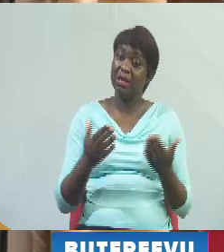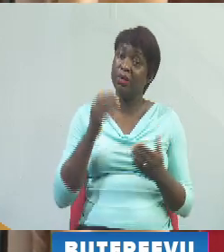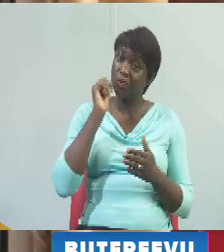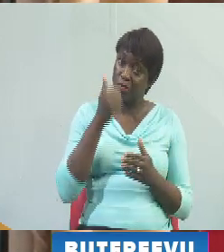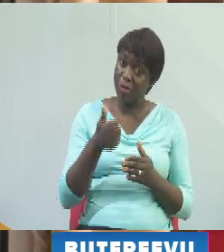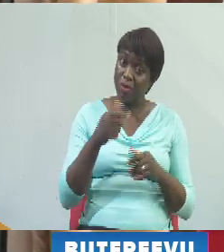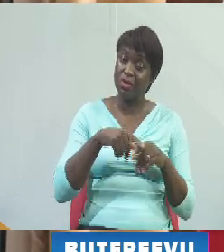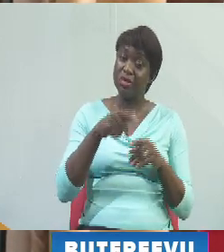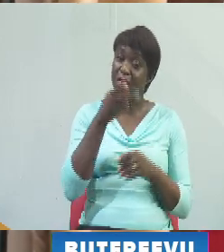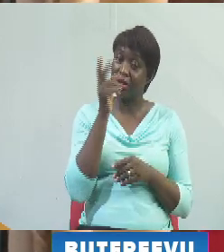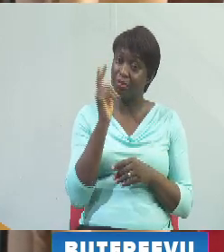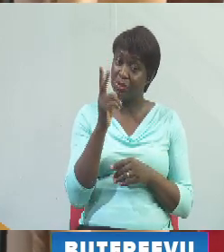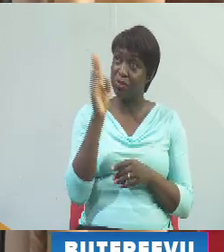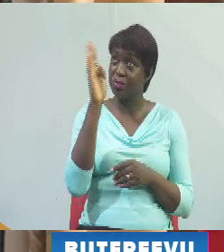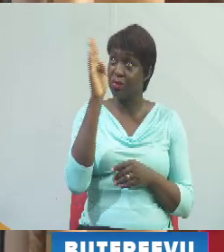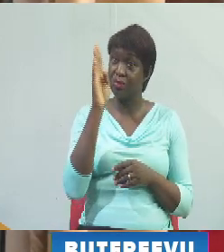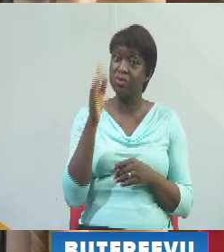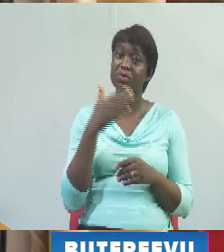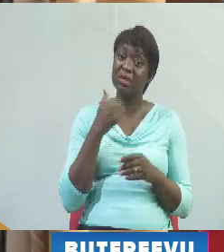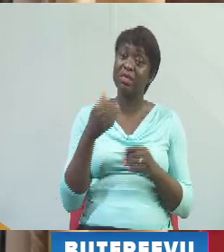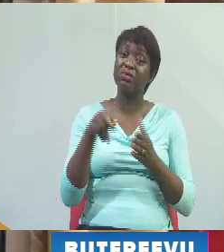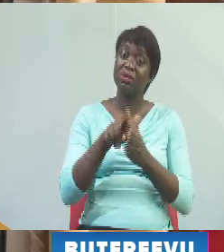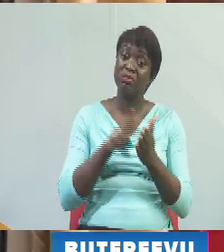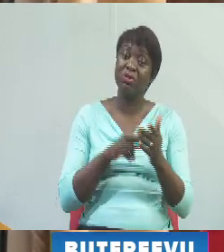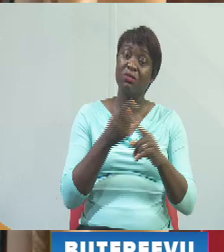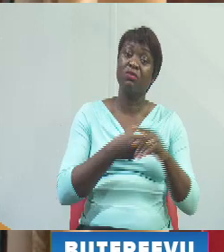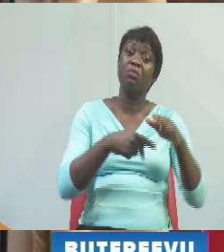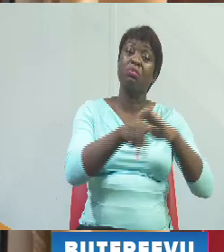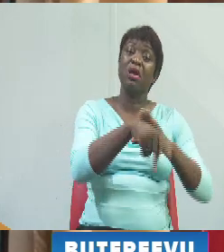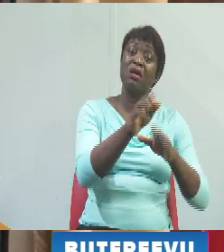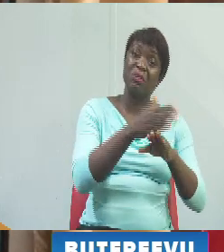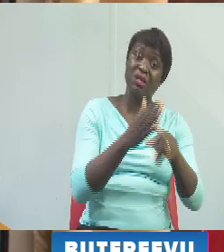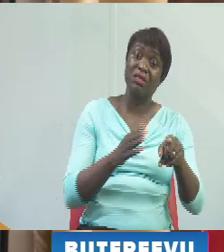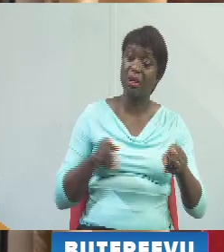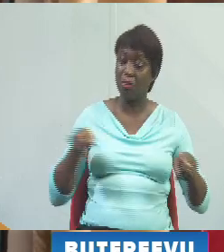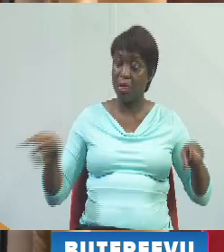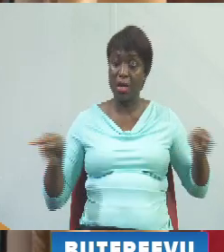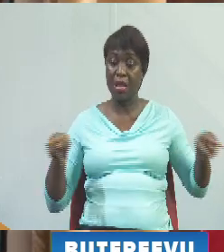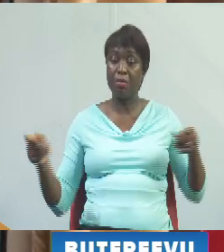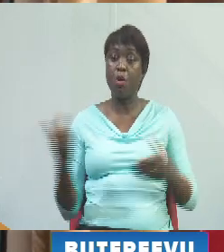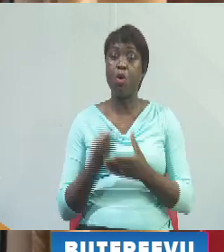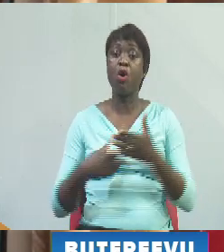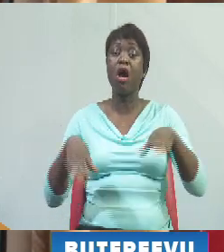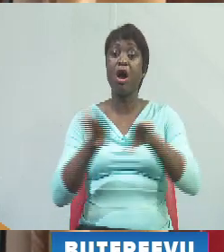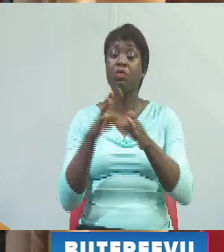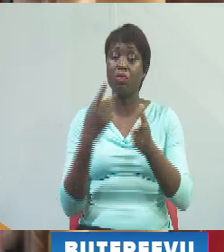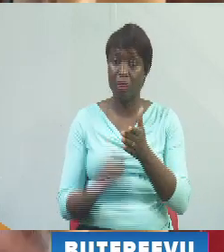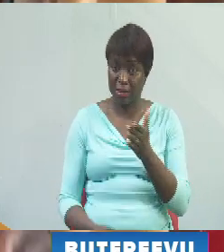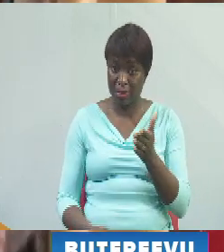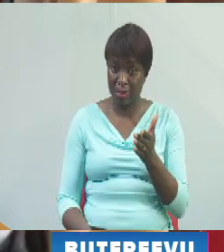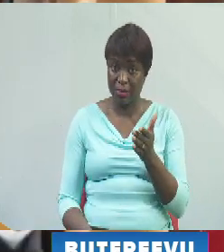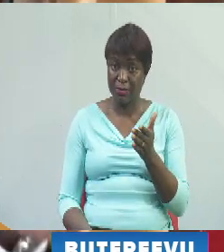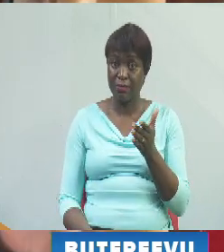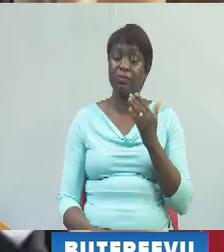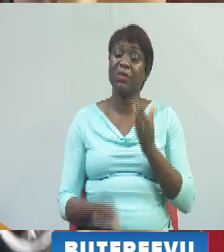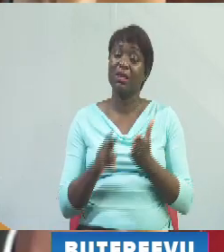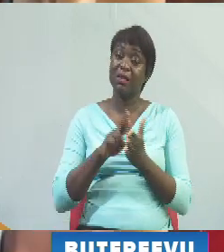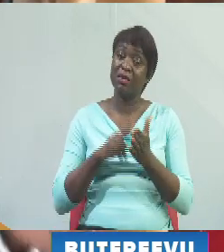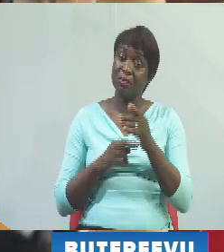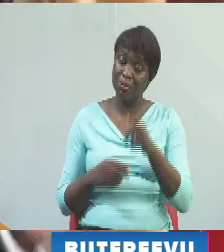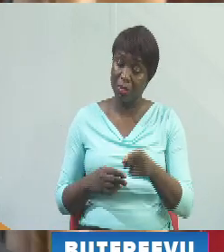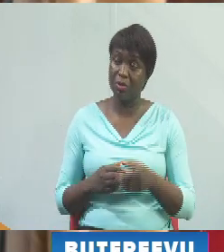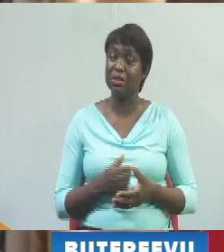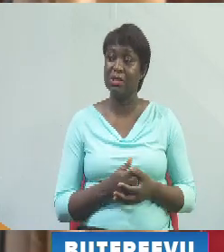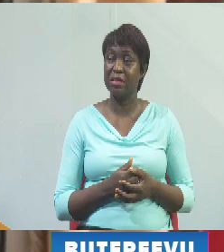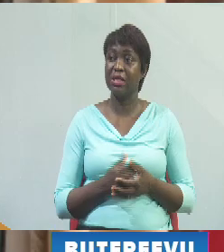at 2, I need a report from the Prime Minister on what you've agreed. And that report, I will allow a